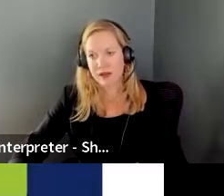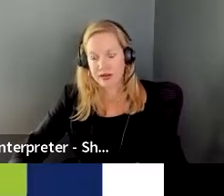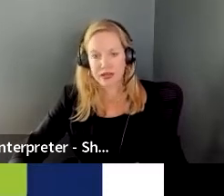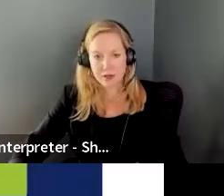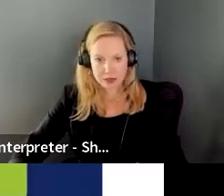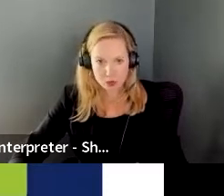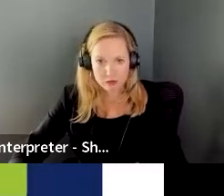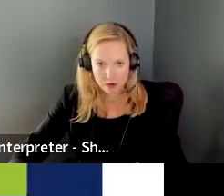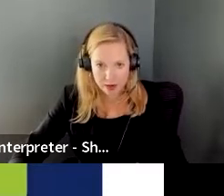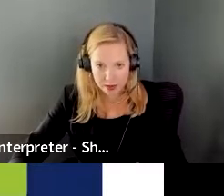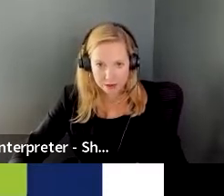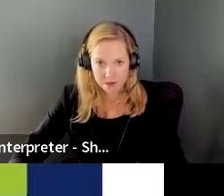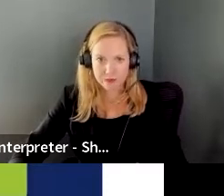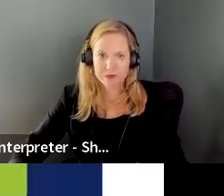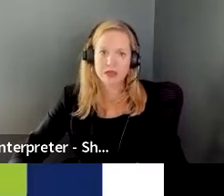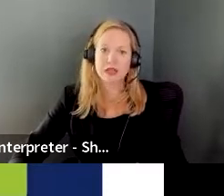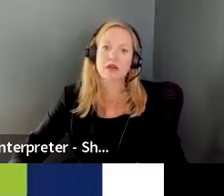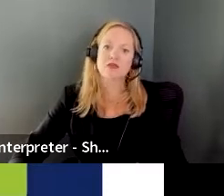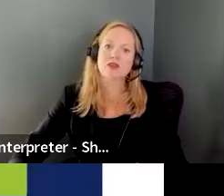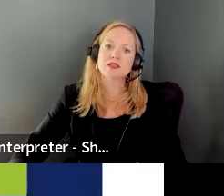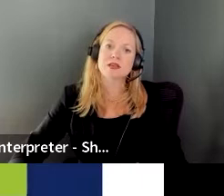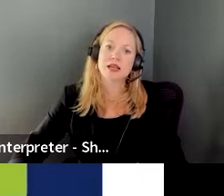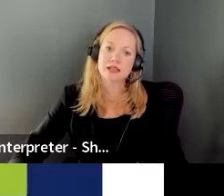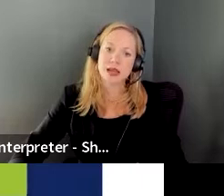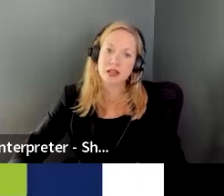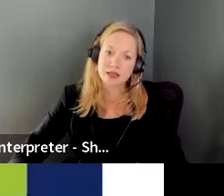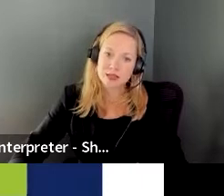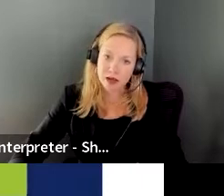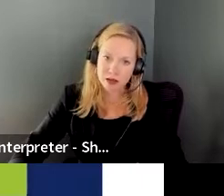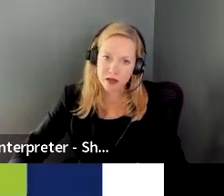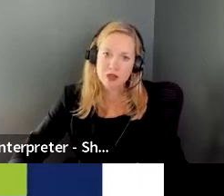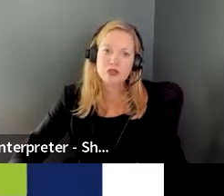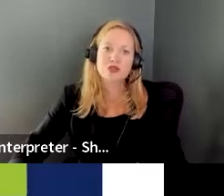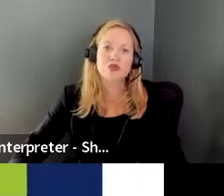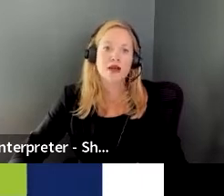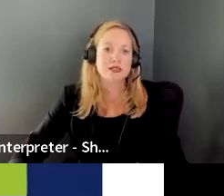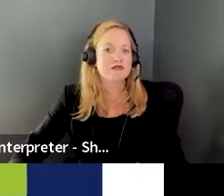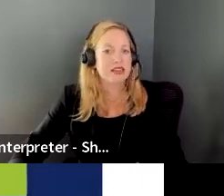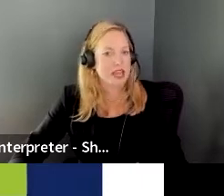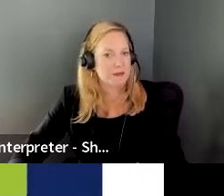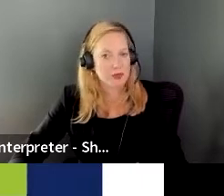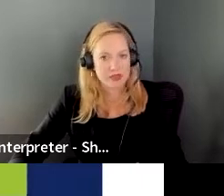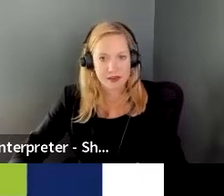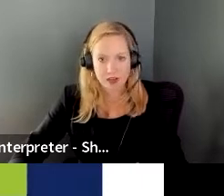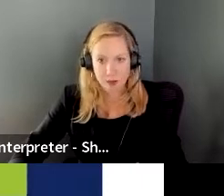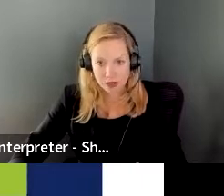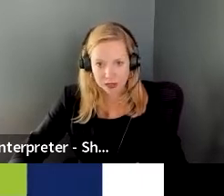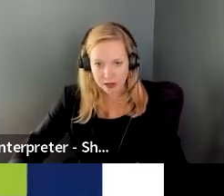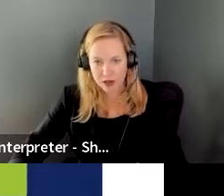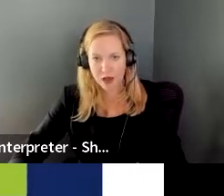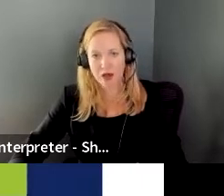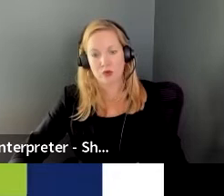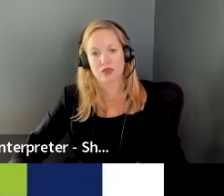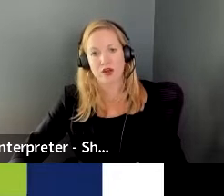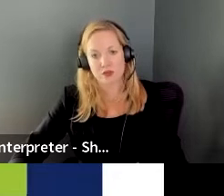We provided it in a bilingual format. That allowed for us to collect and analyze data to identify gaps within the deaf